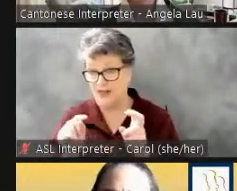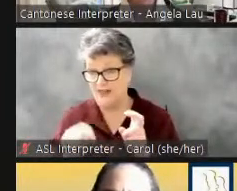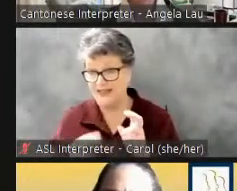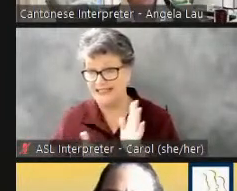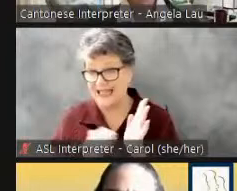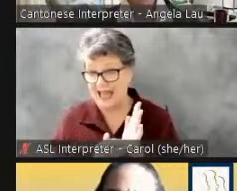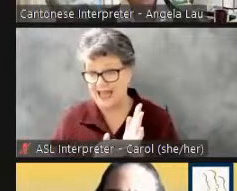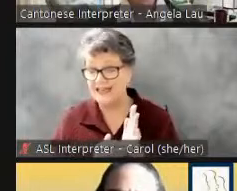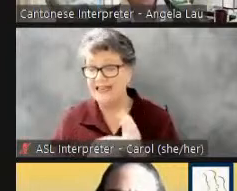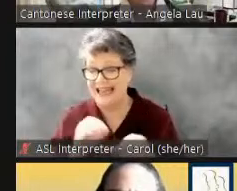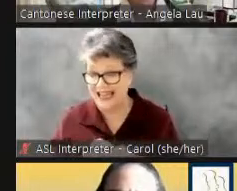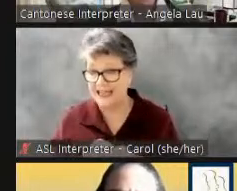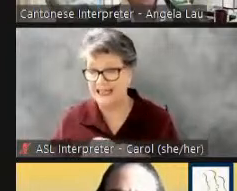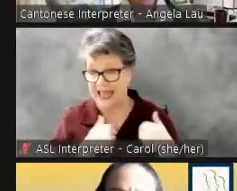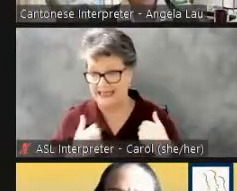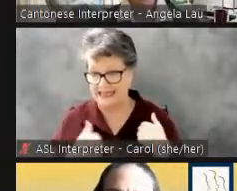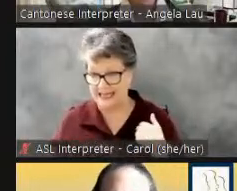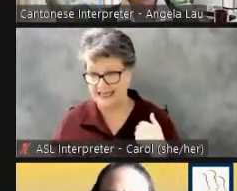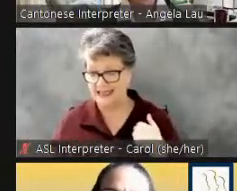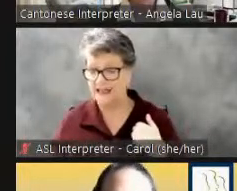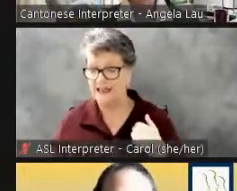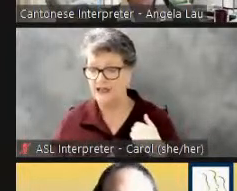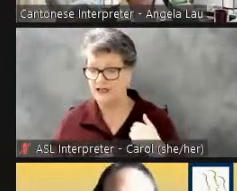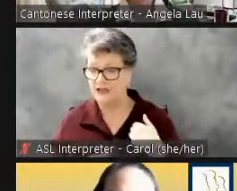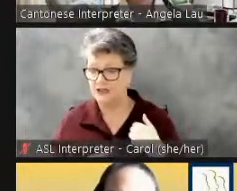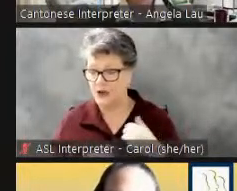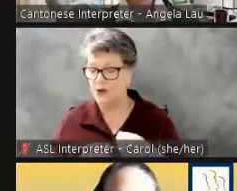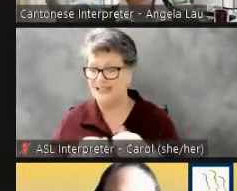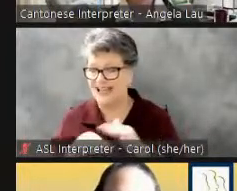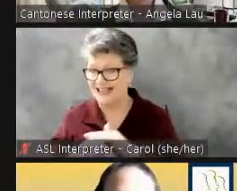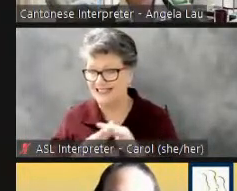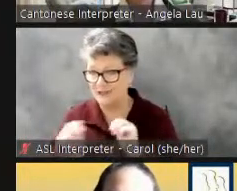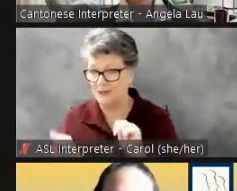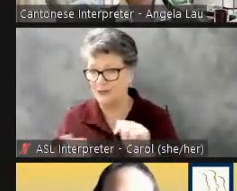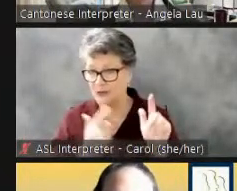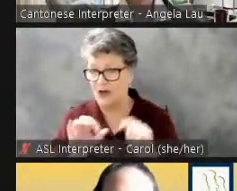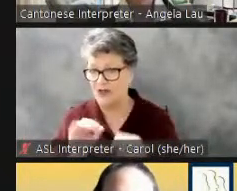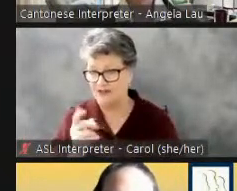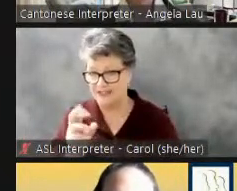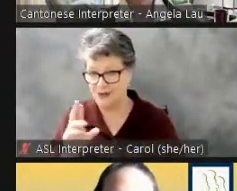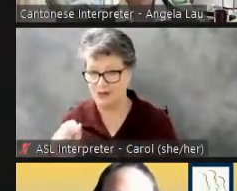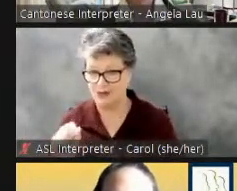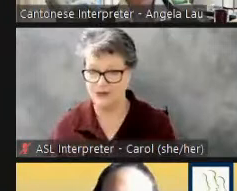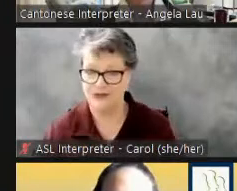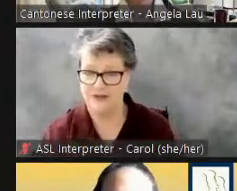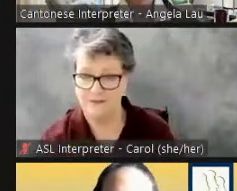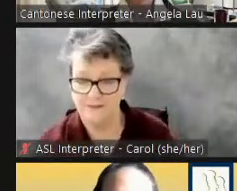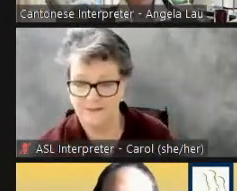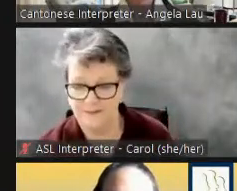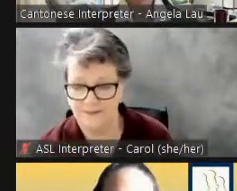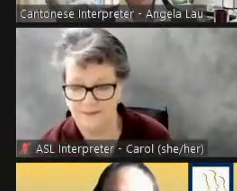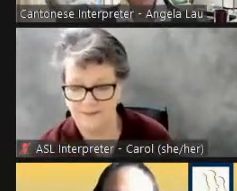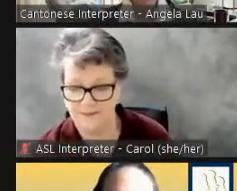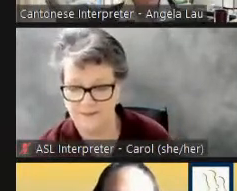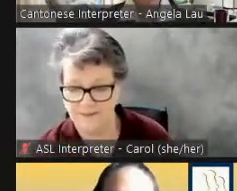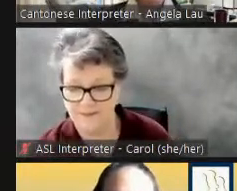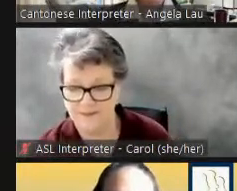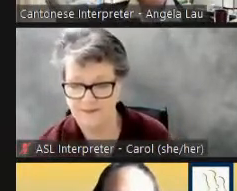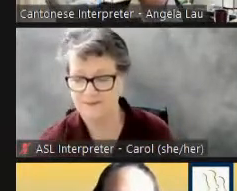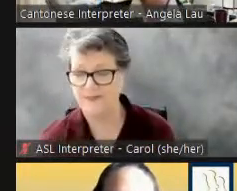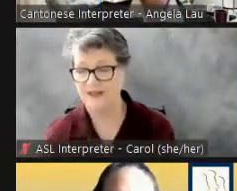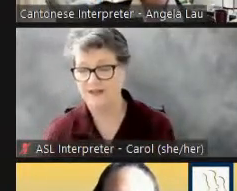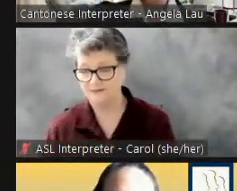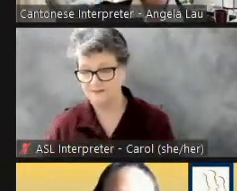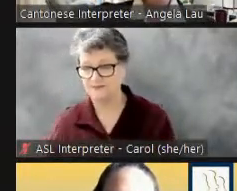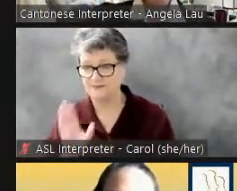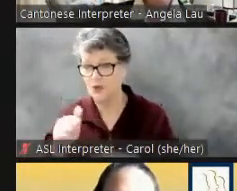again in Cantonese so that it is accessible to all of our stakeholders who need that interpretation feature. And